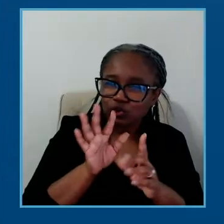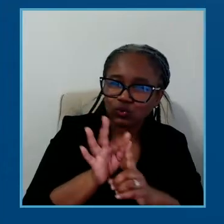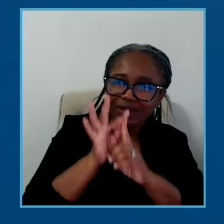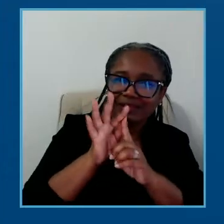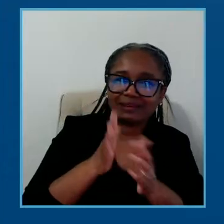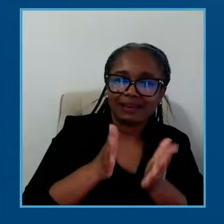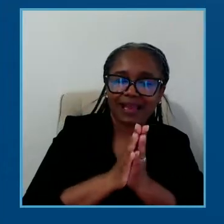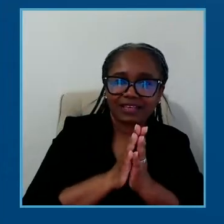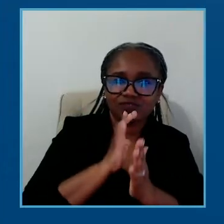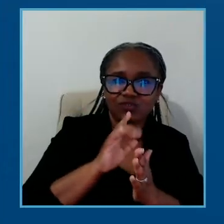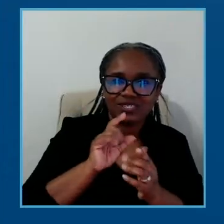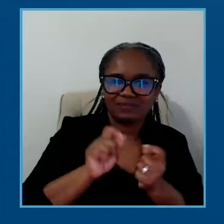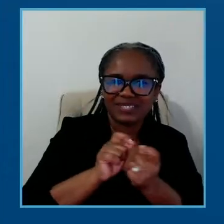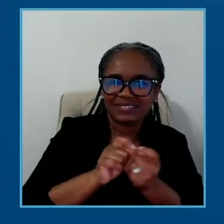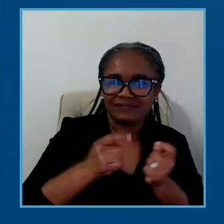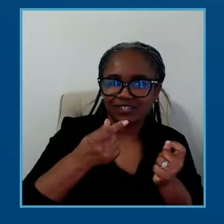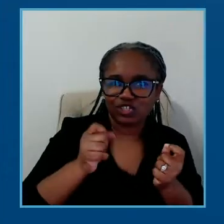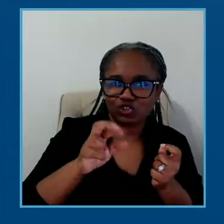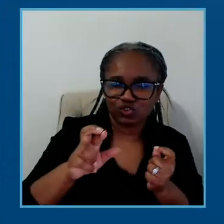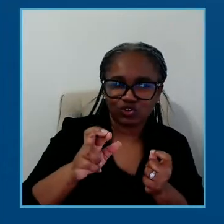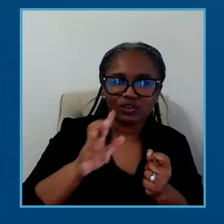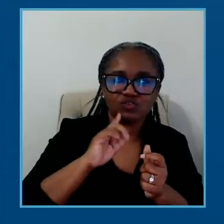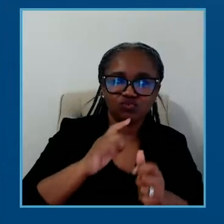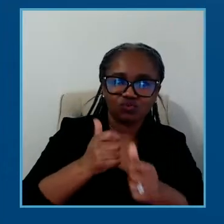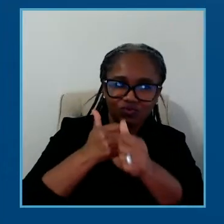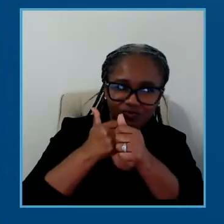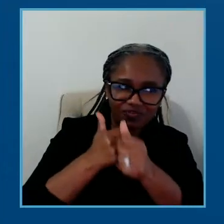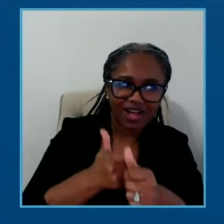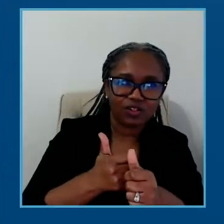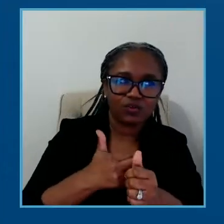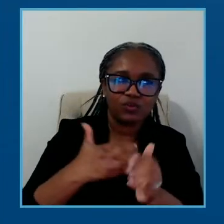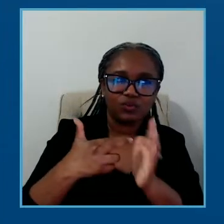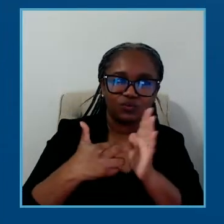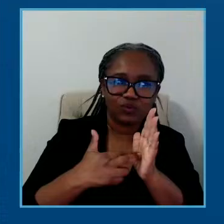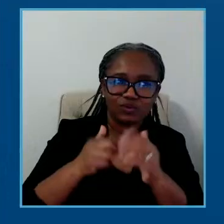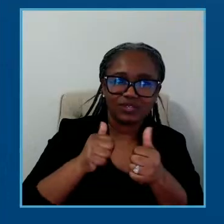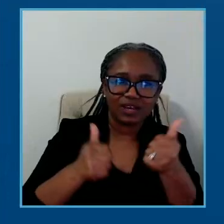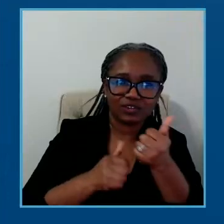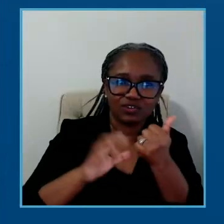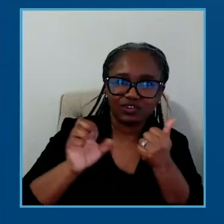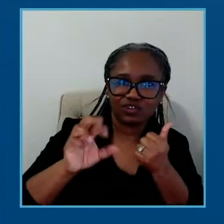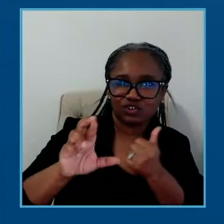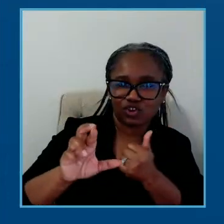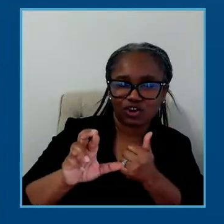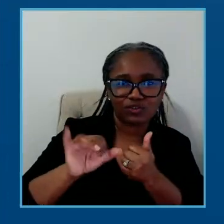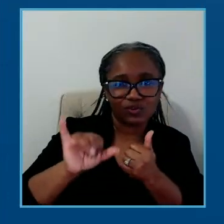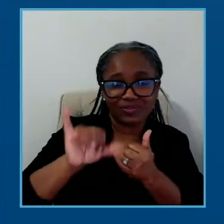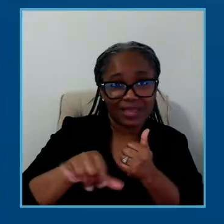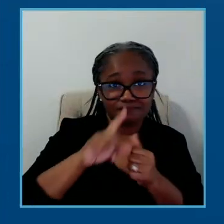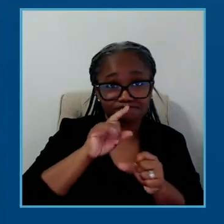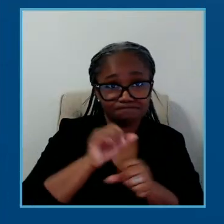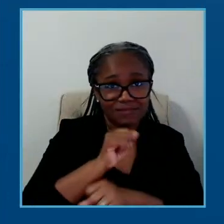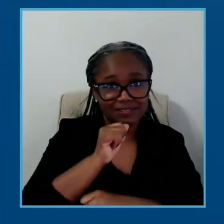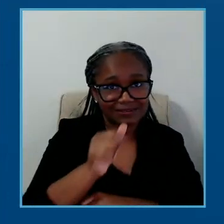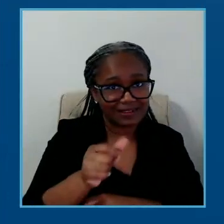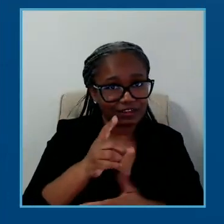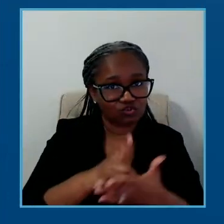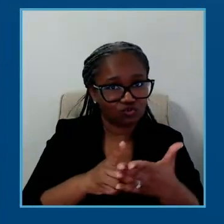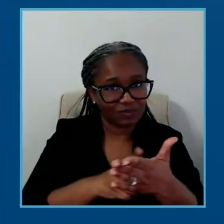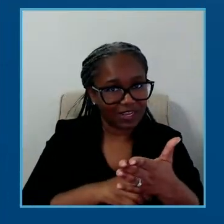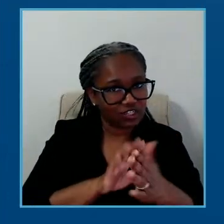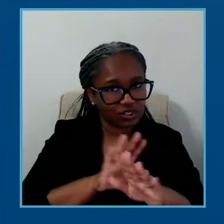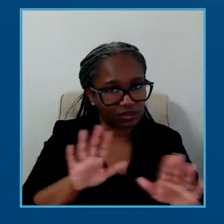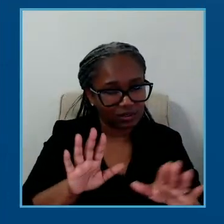division. So this actually isn't a question of discrimination under the charter. What this